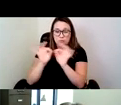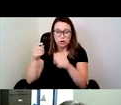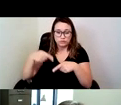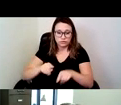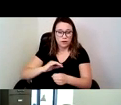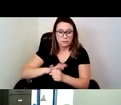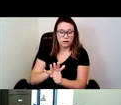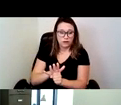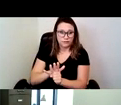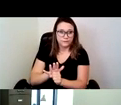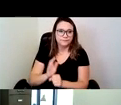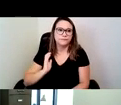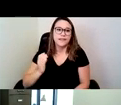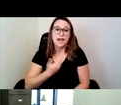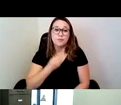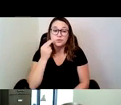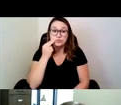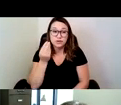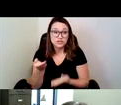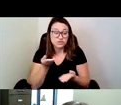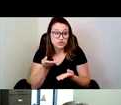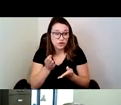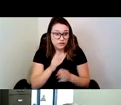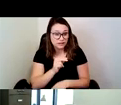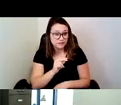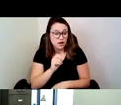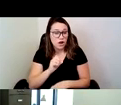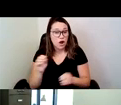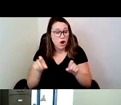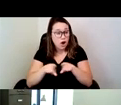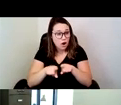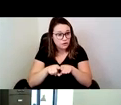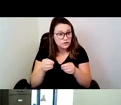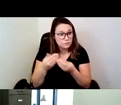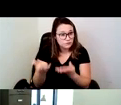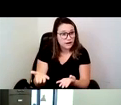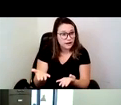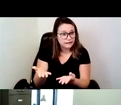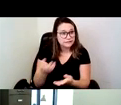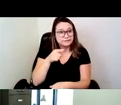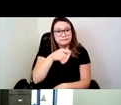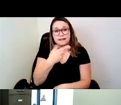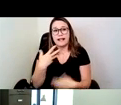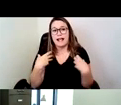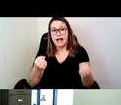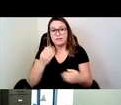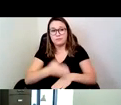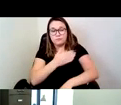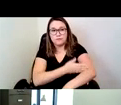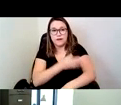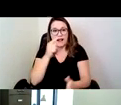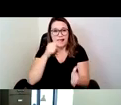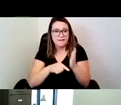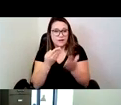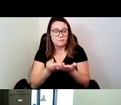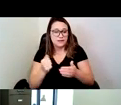Our nutrition service unit also manages our health promotion evidence-based programming in keeping with our goal of creating